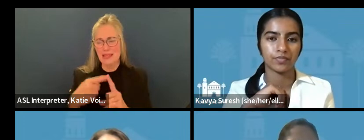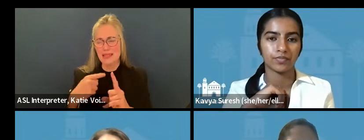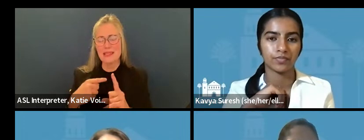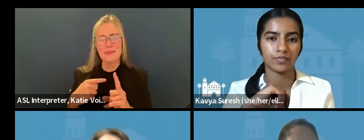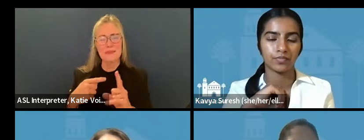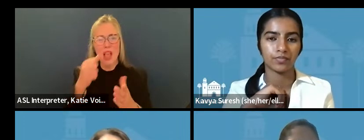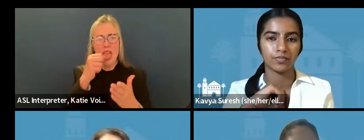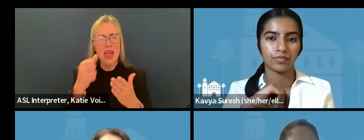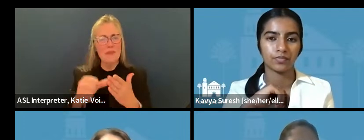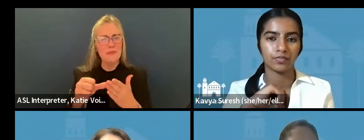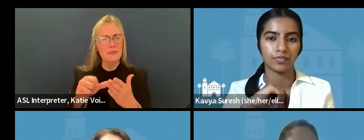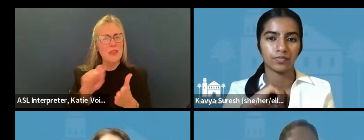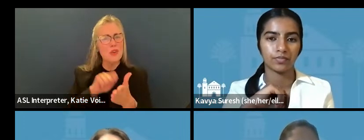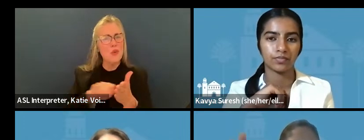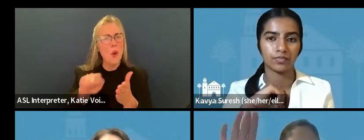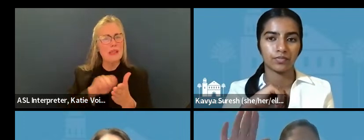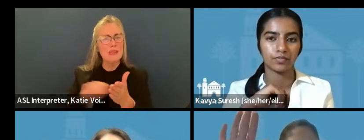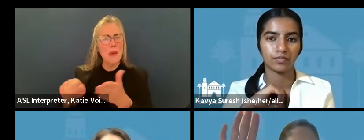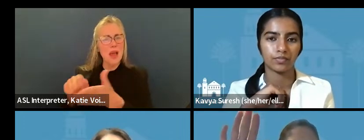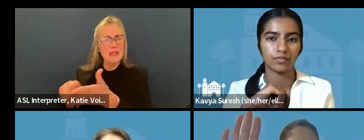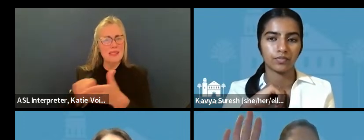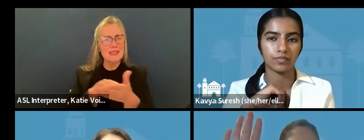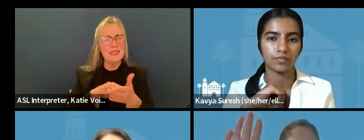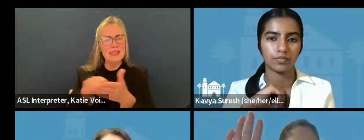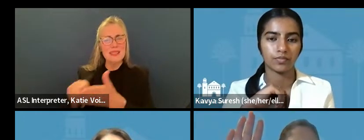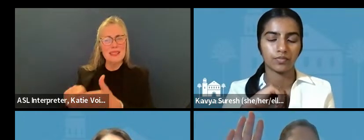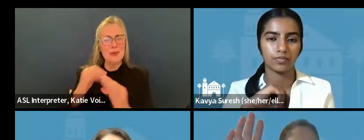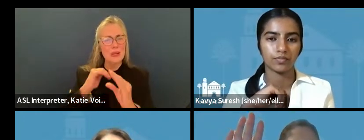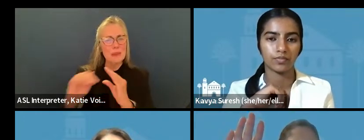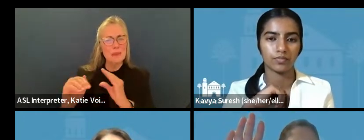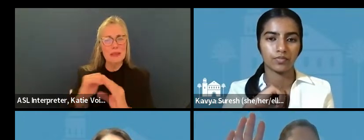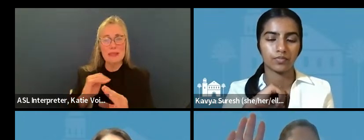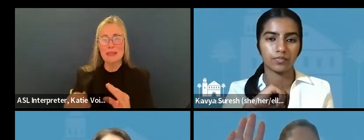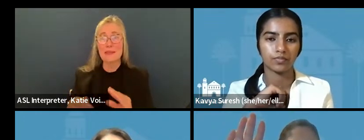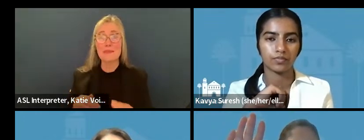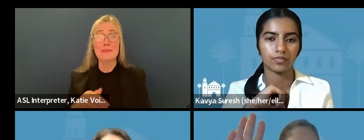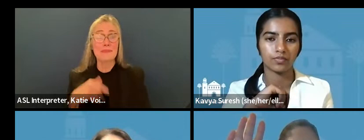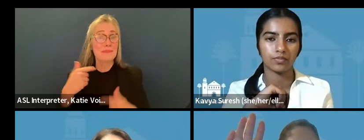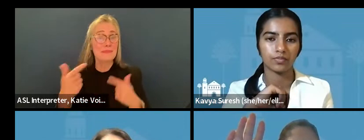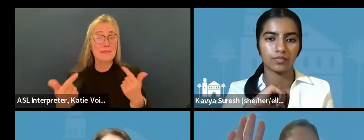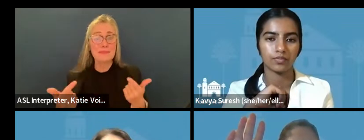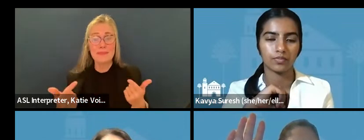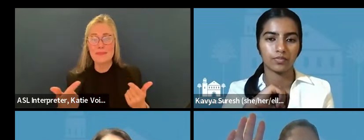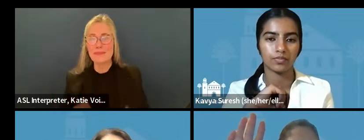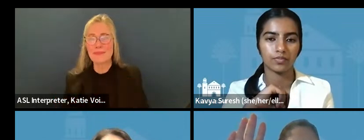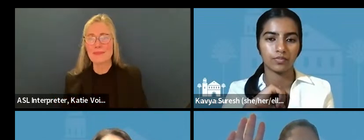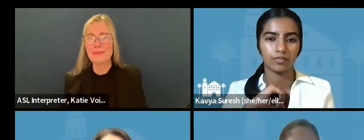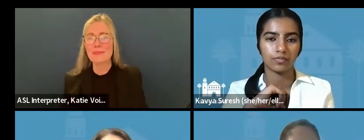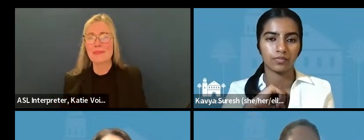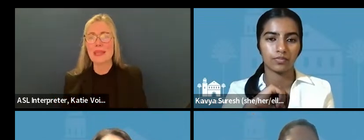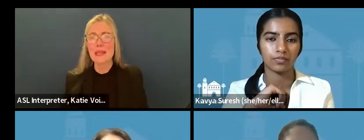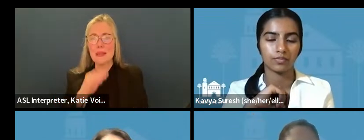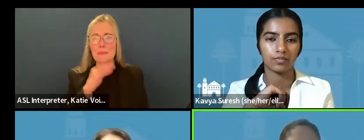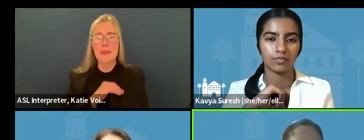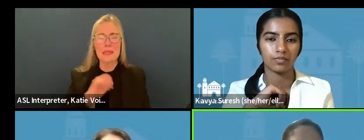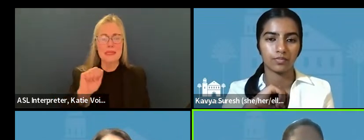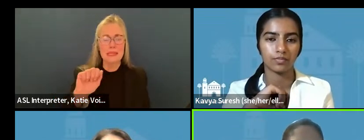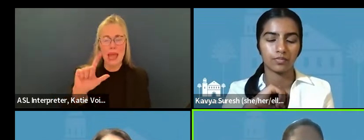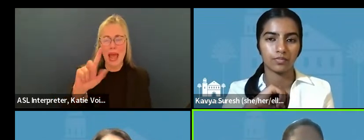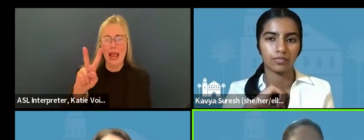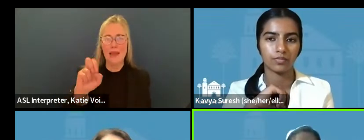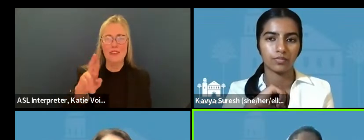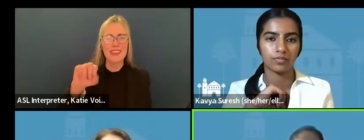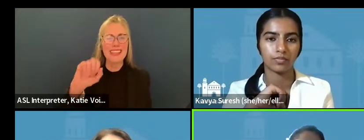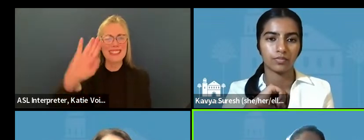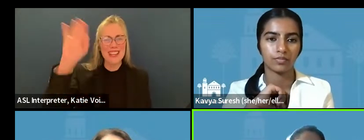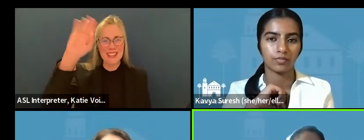members, comments and correspondence. Ms. Alvarez. Yes, good